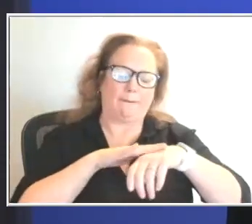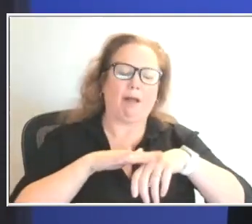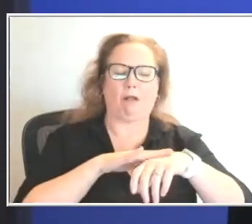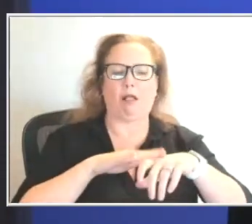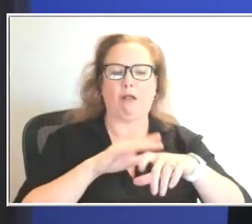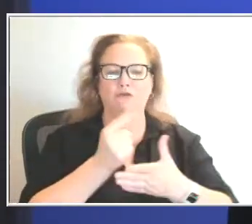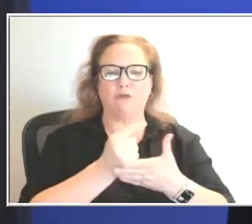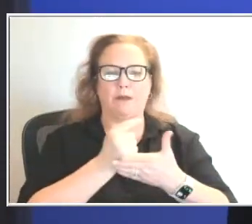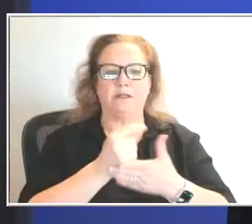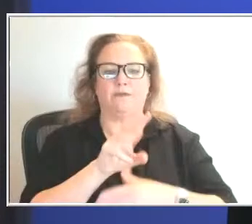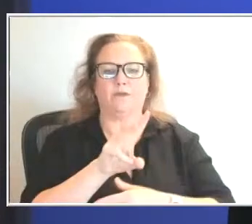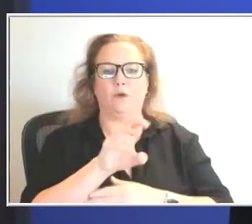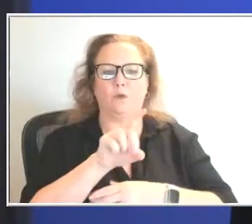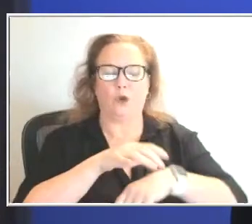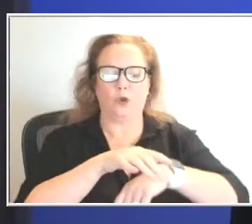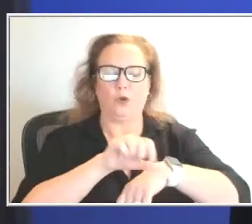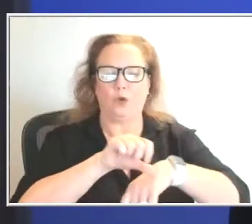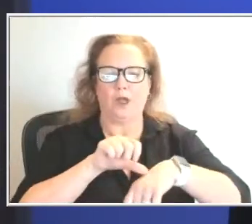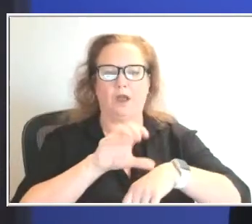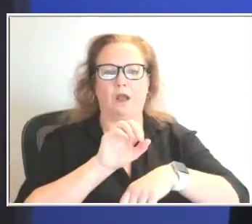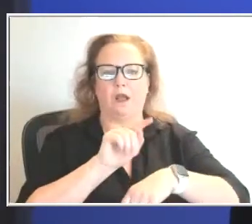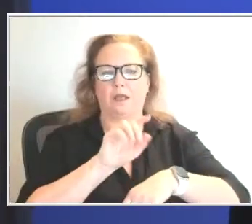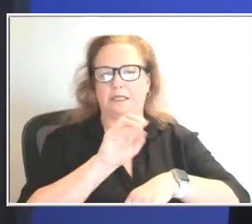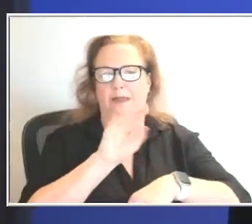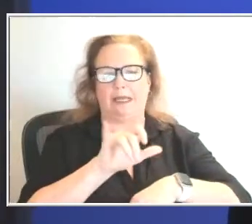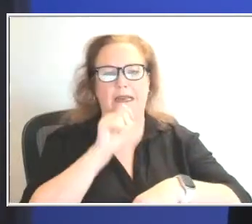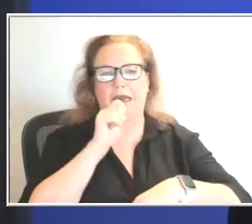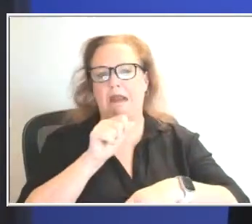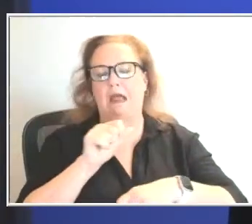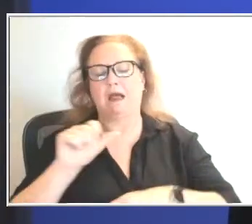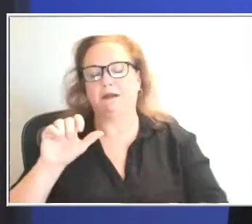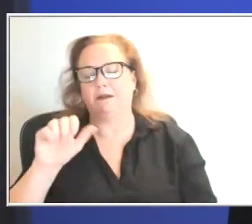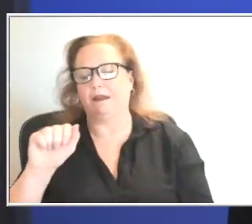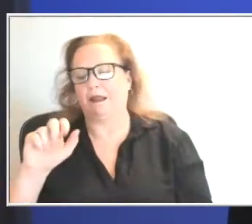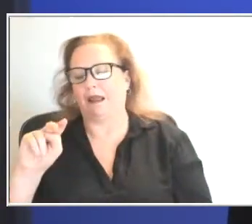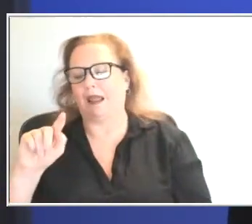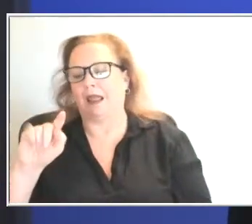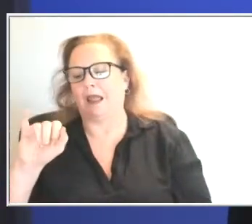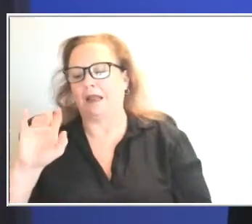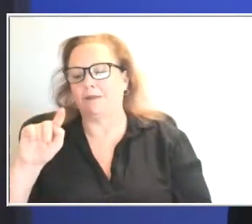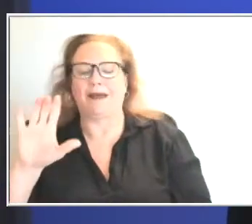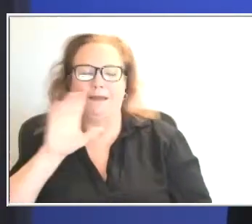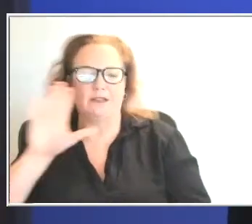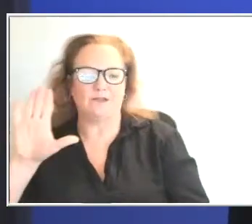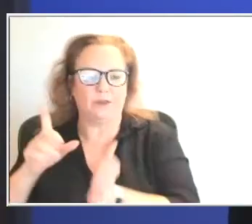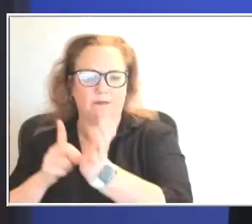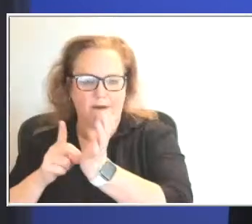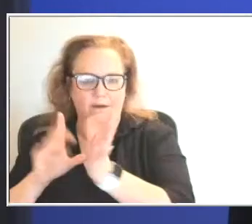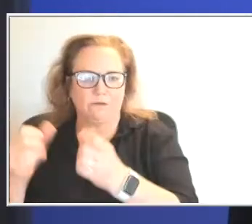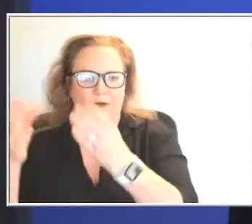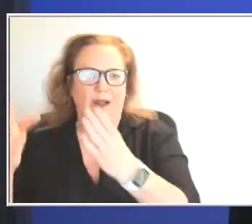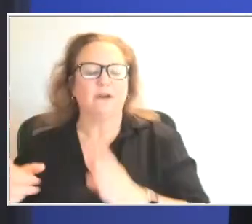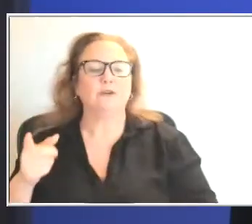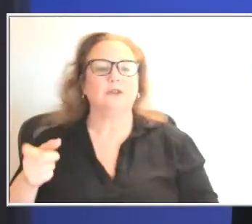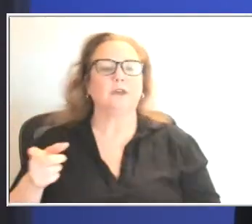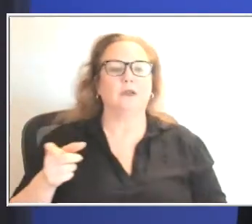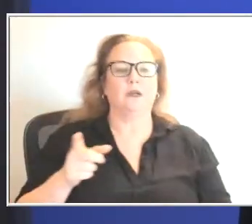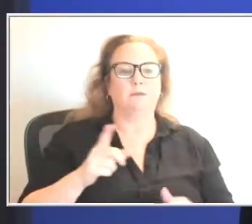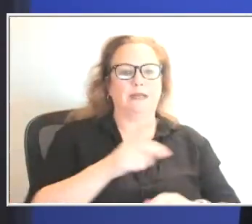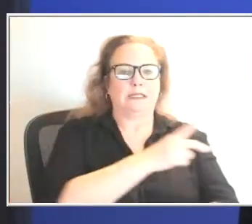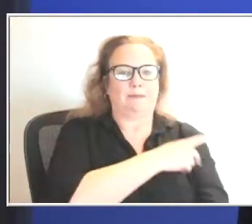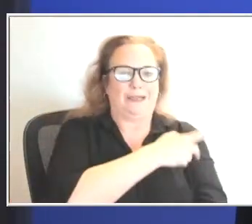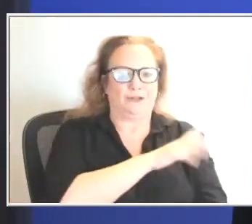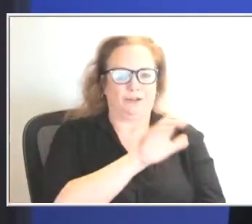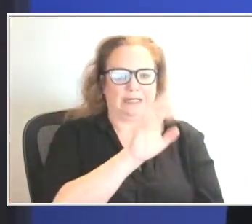and ostomy. So nothing like antibiotics, that would be reserved for the providers. But it's getting patients care